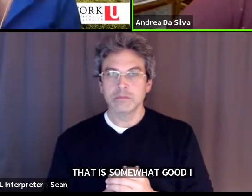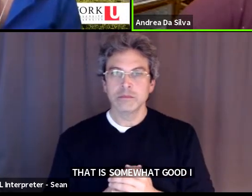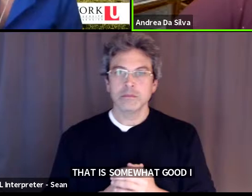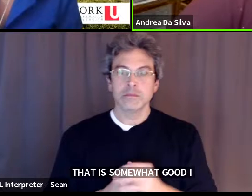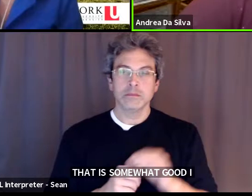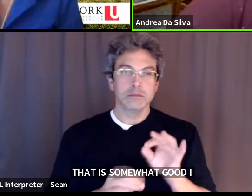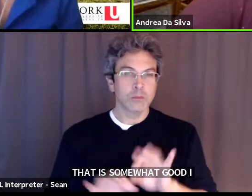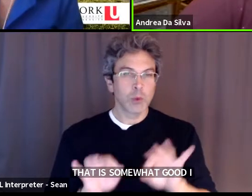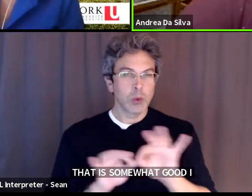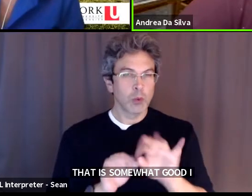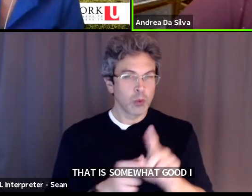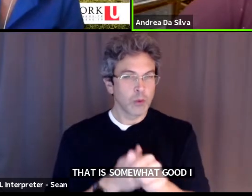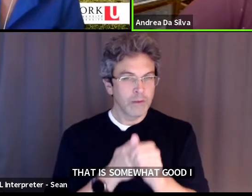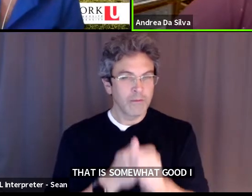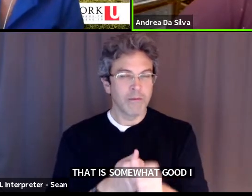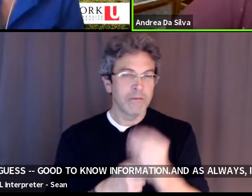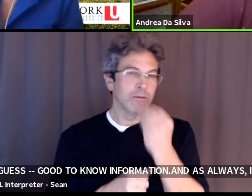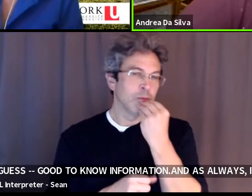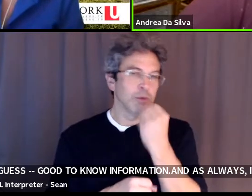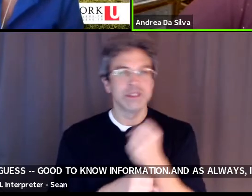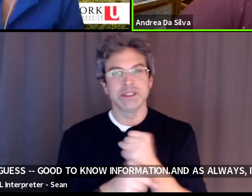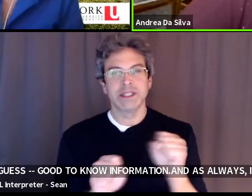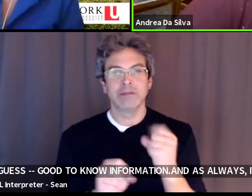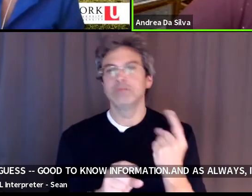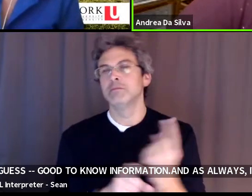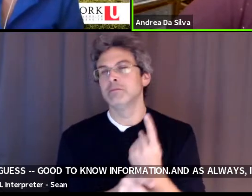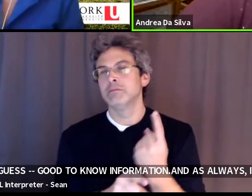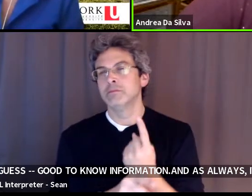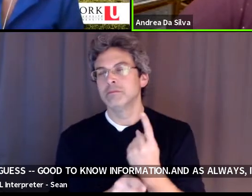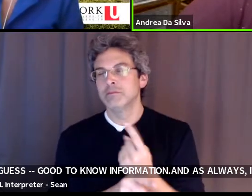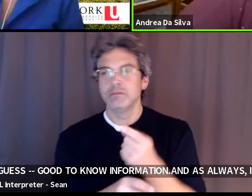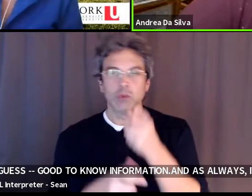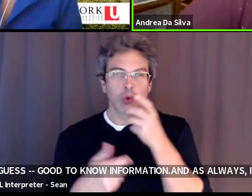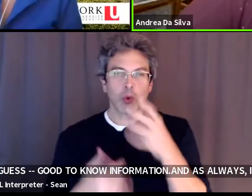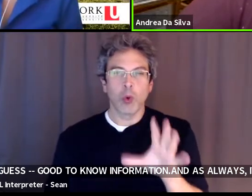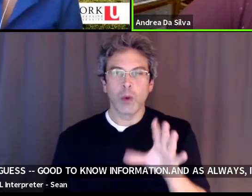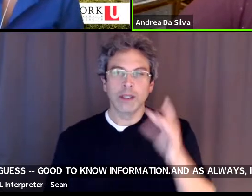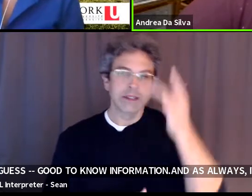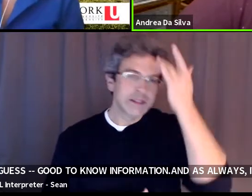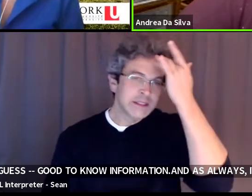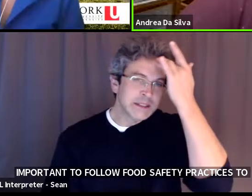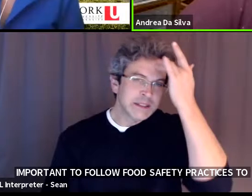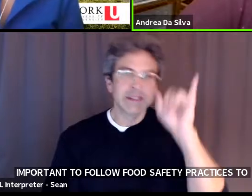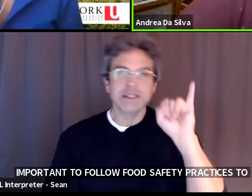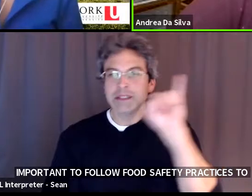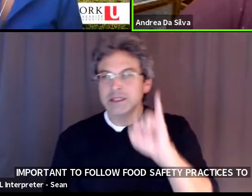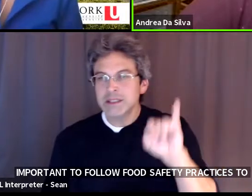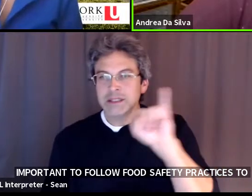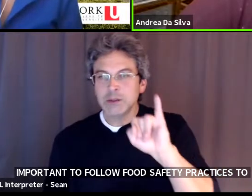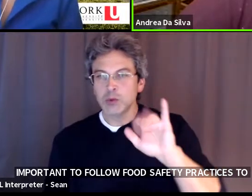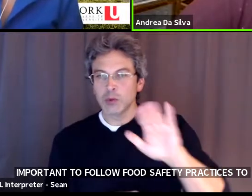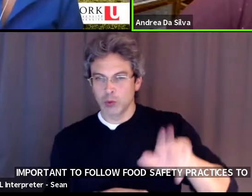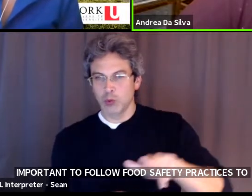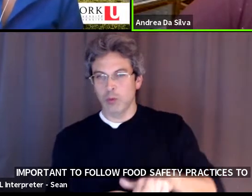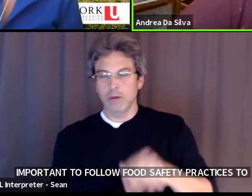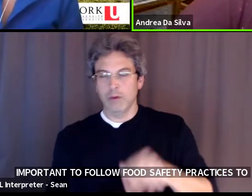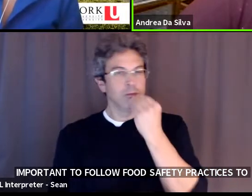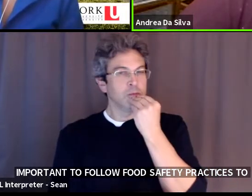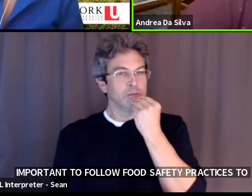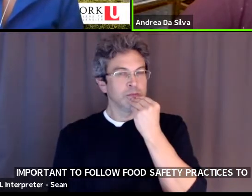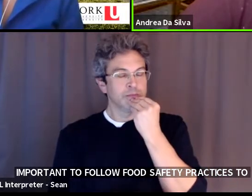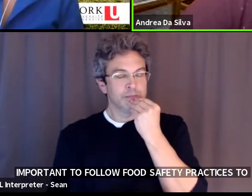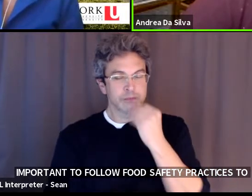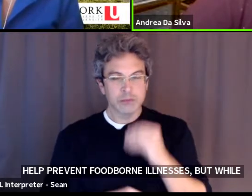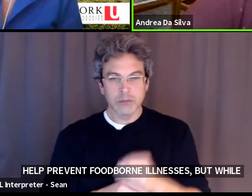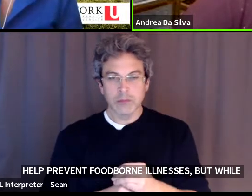follow food safety practices to help prevent foodborne illnesses. But while it is possible to contract the virus